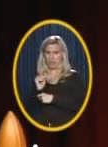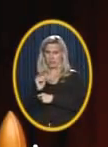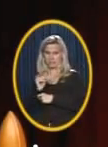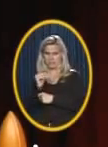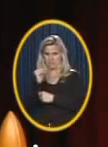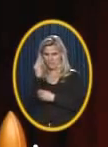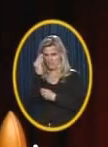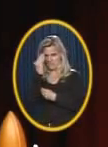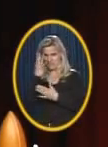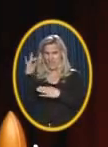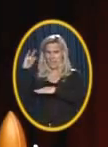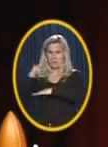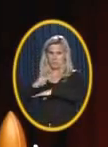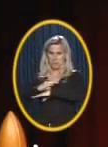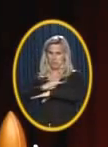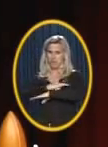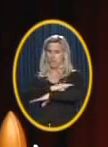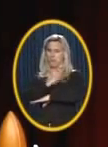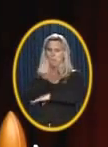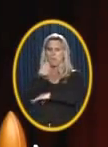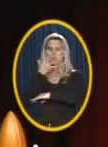and made a beautiful landing.